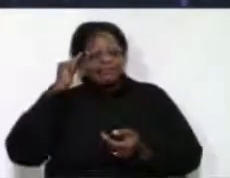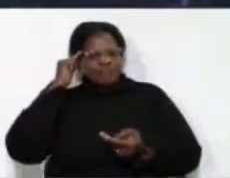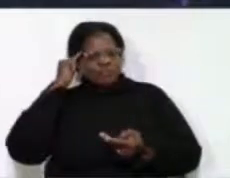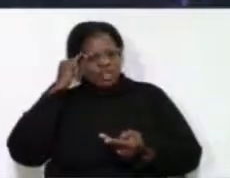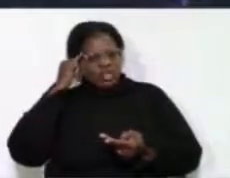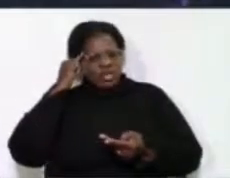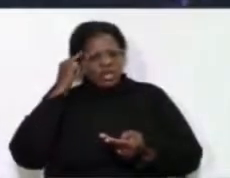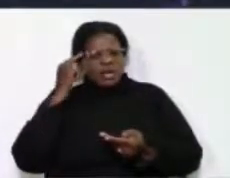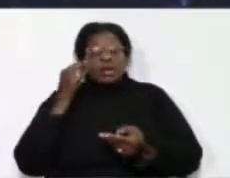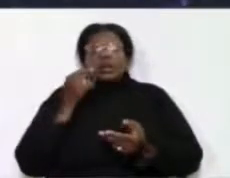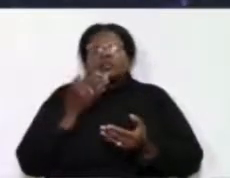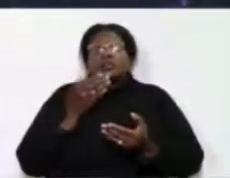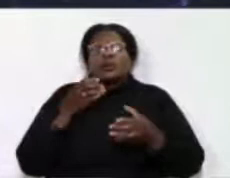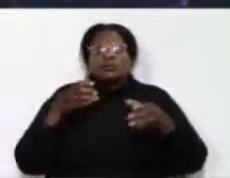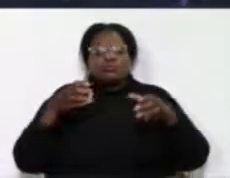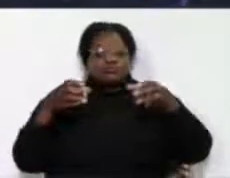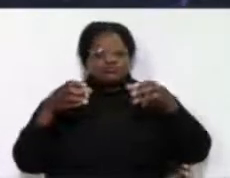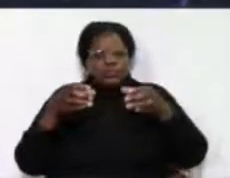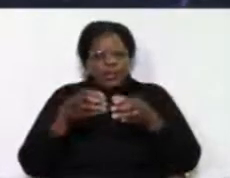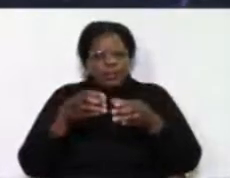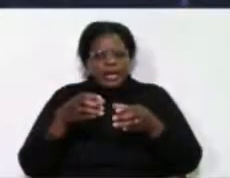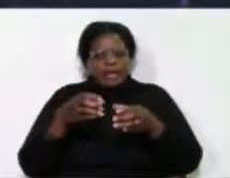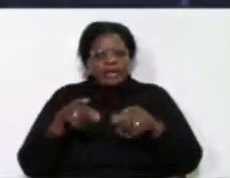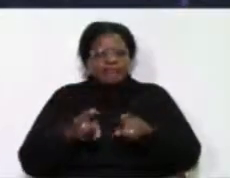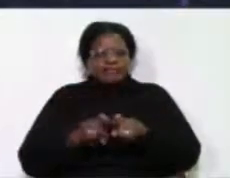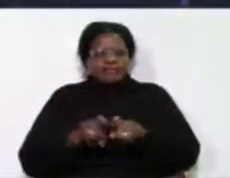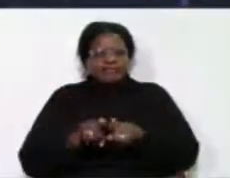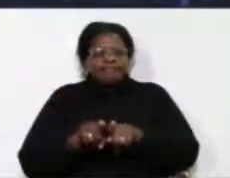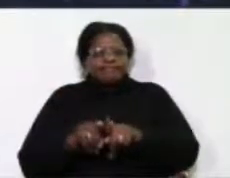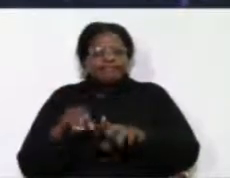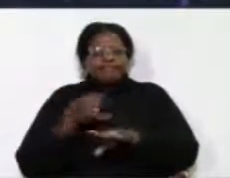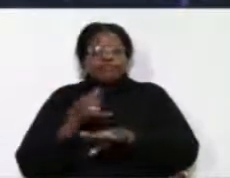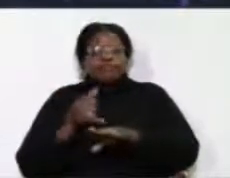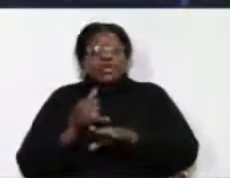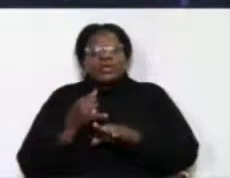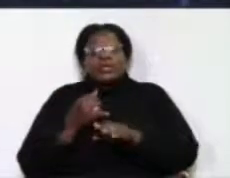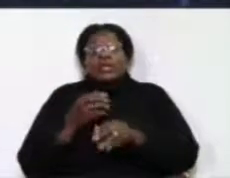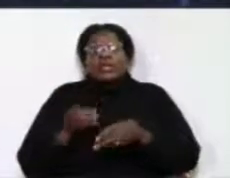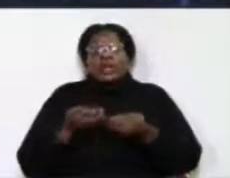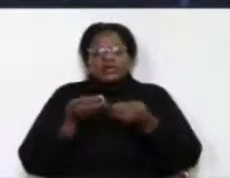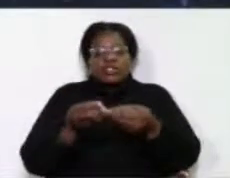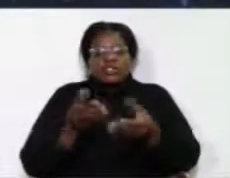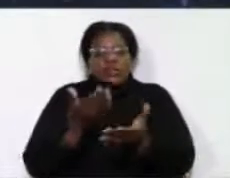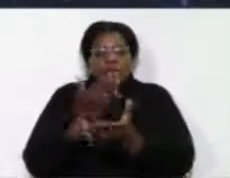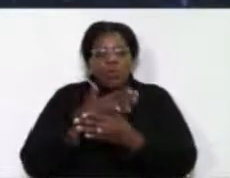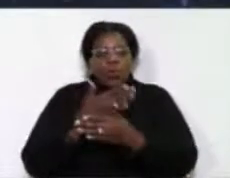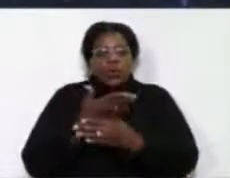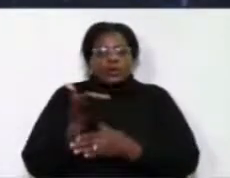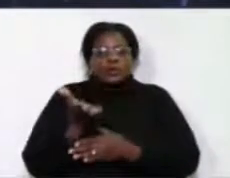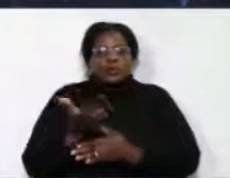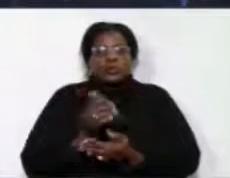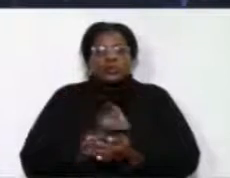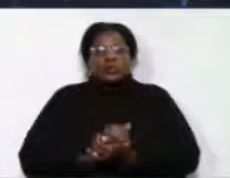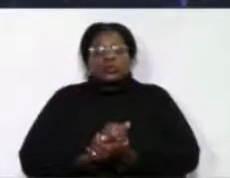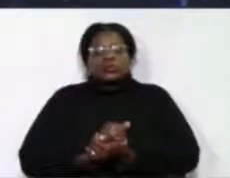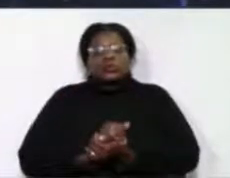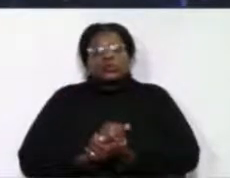with the company as the entity that employs you takes the heat out of you and I as well, or whoever's having the